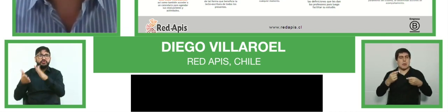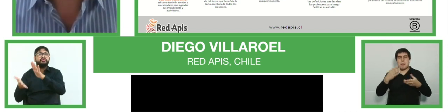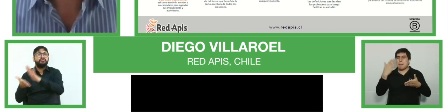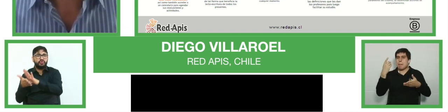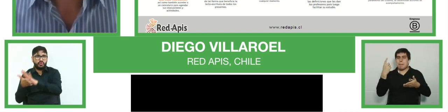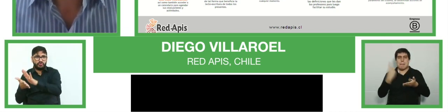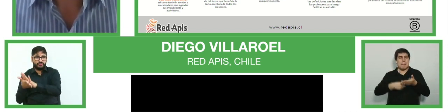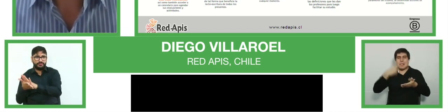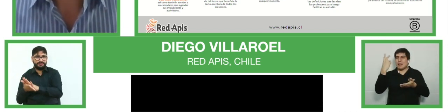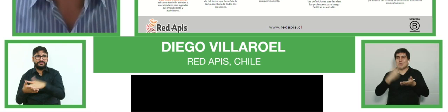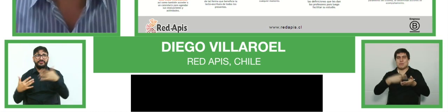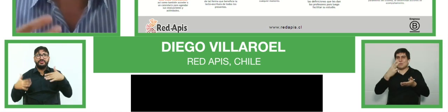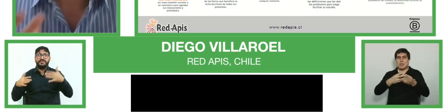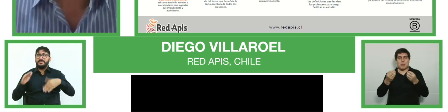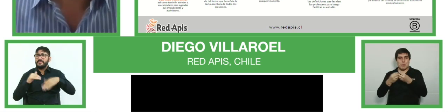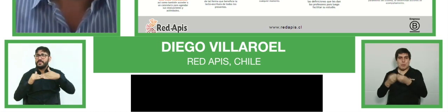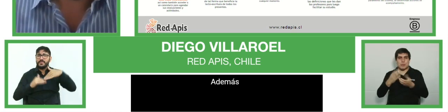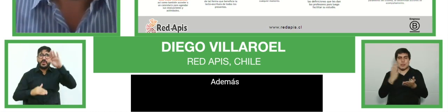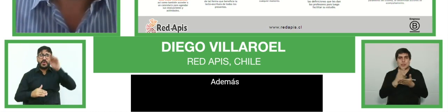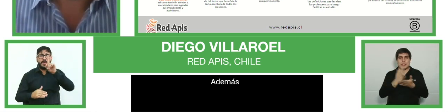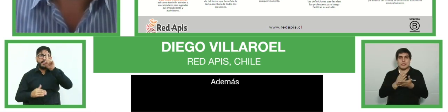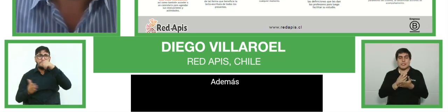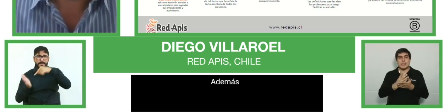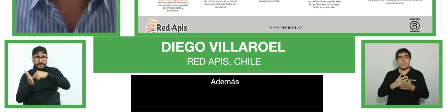generate a great amount of information.